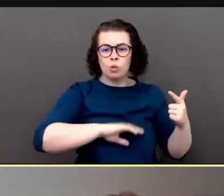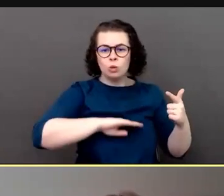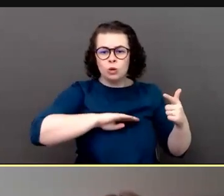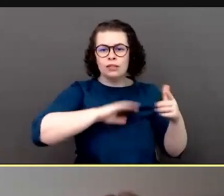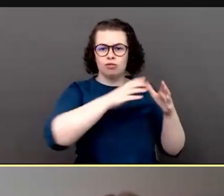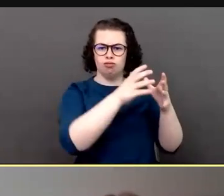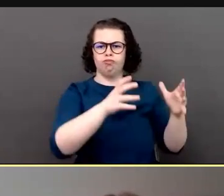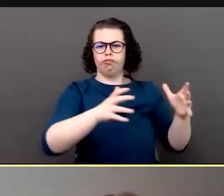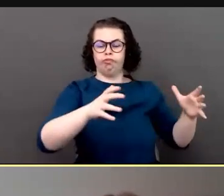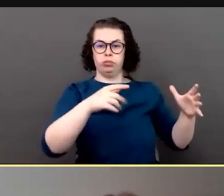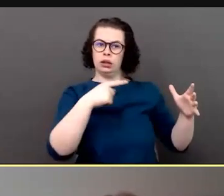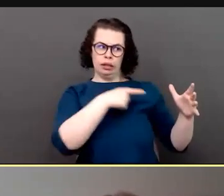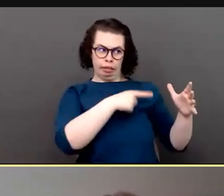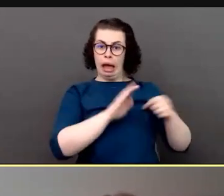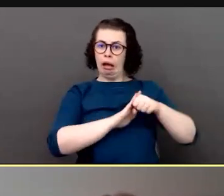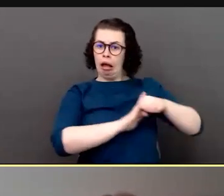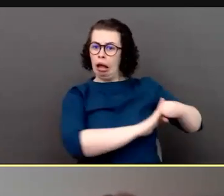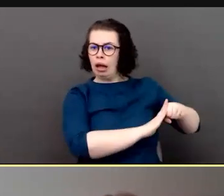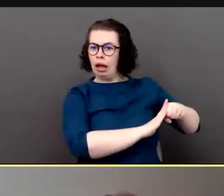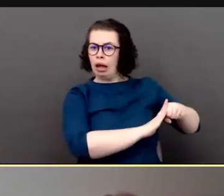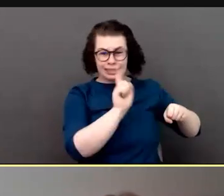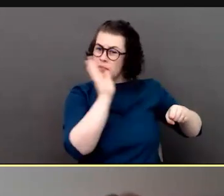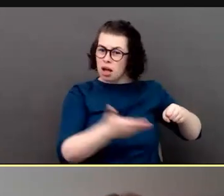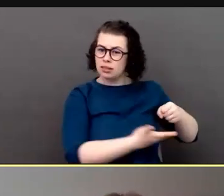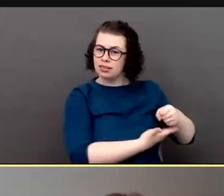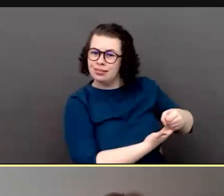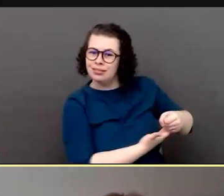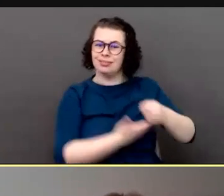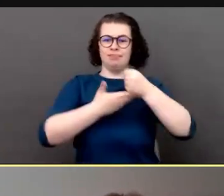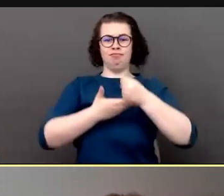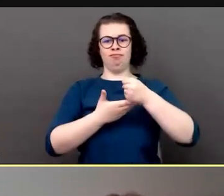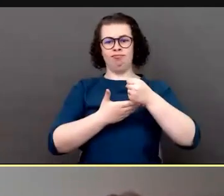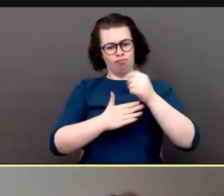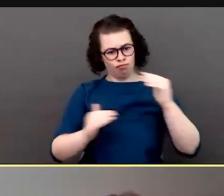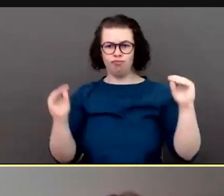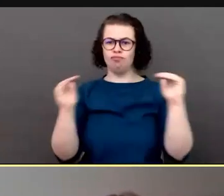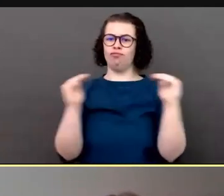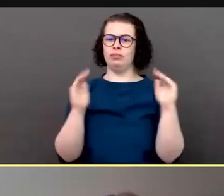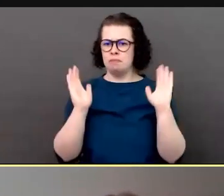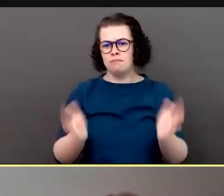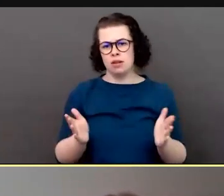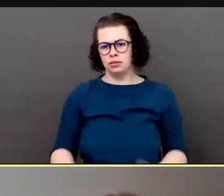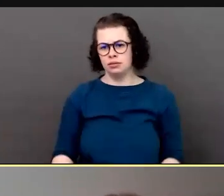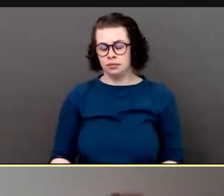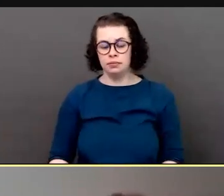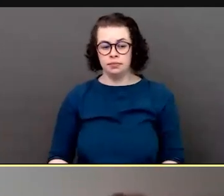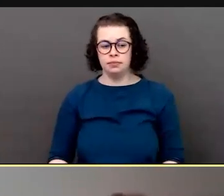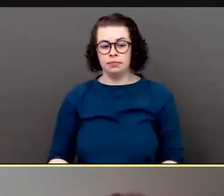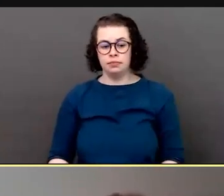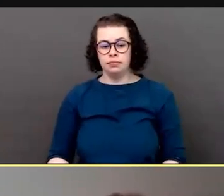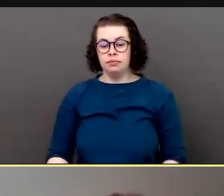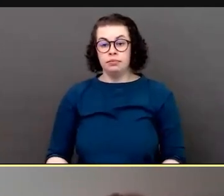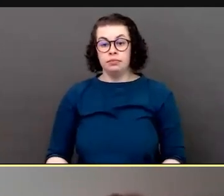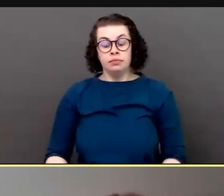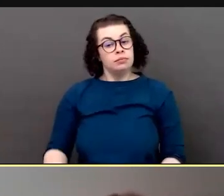on equal basis with others, any place and any environment. Let me just mention that some of those